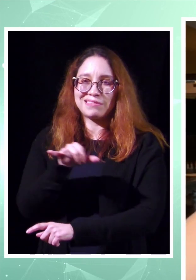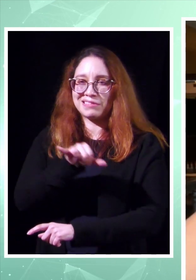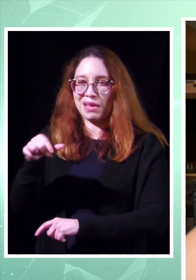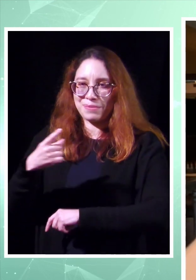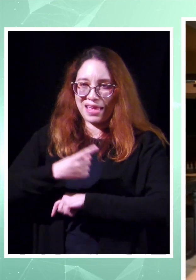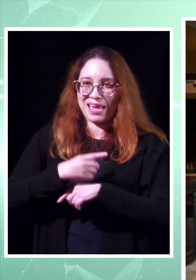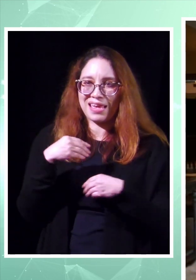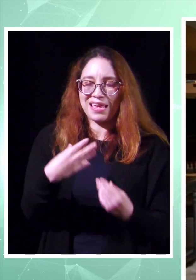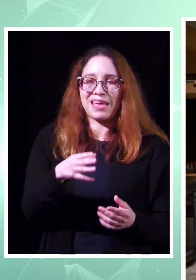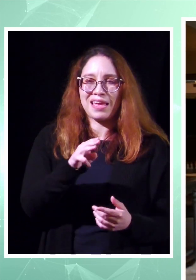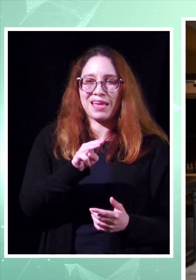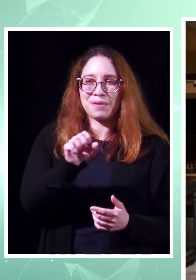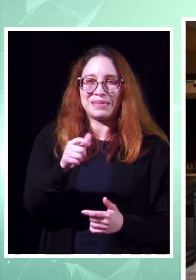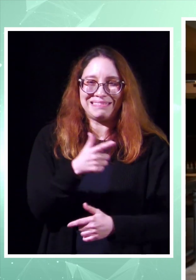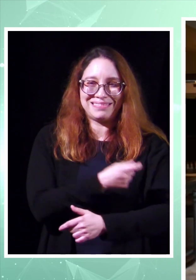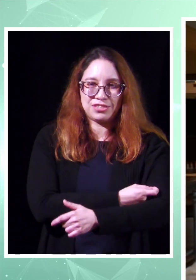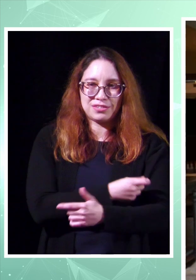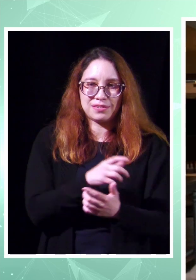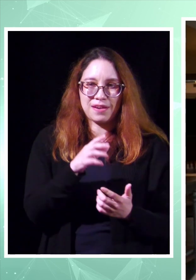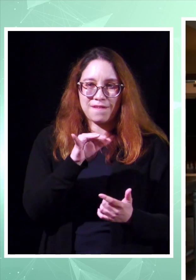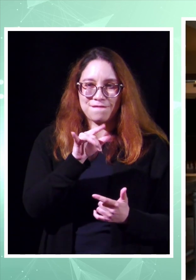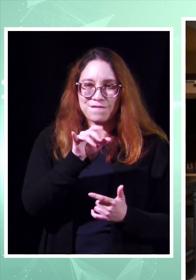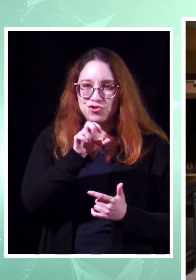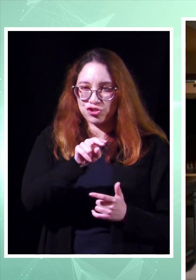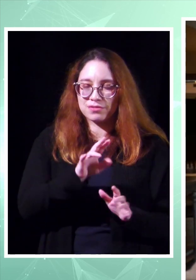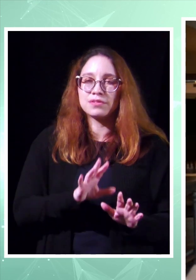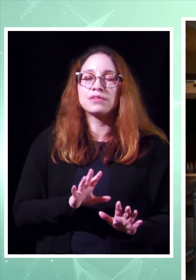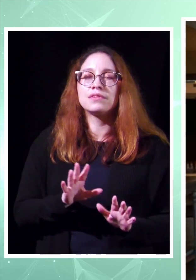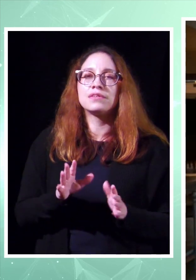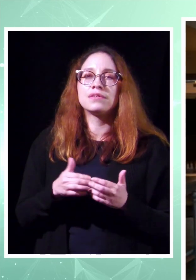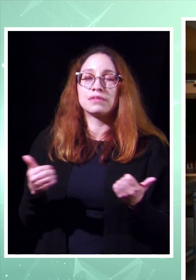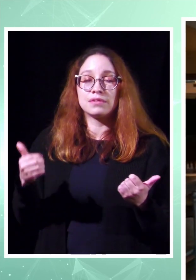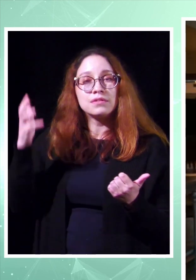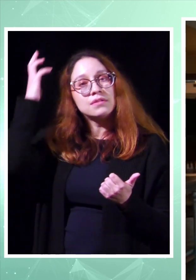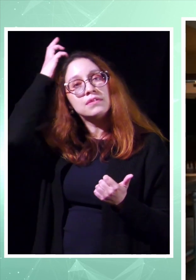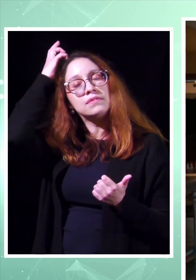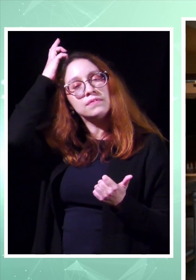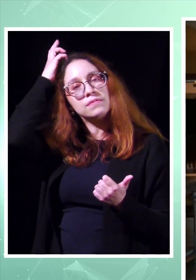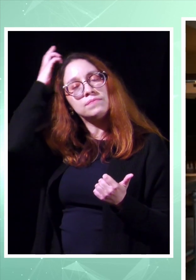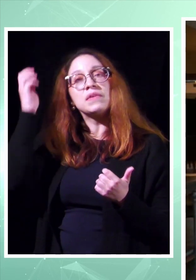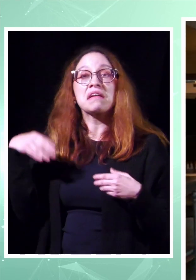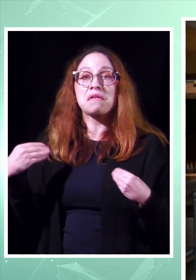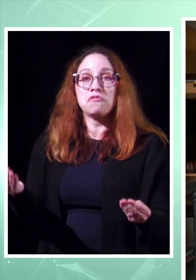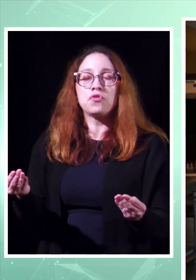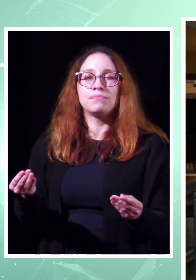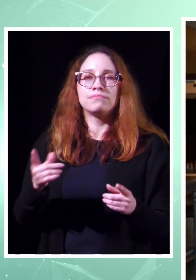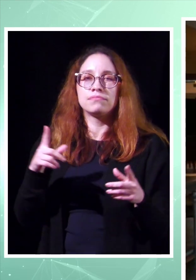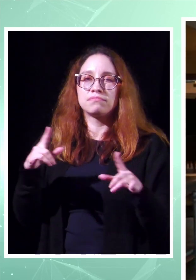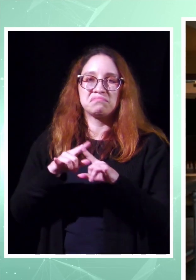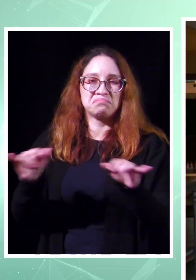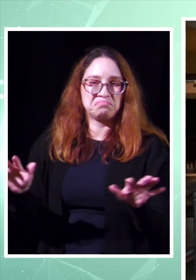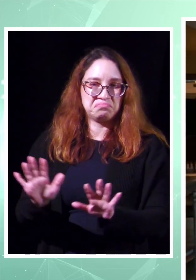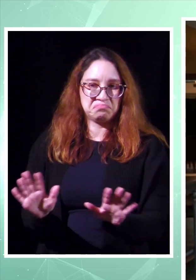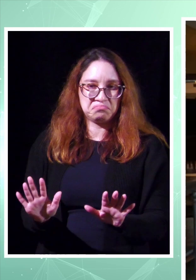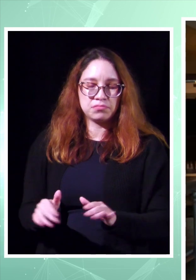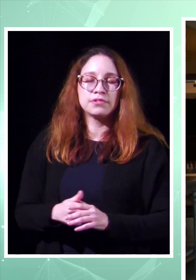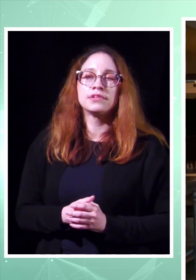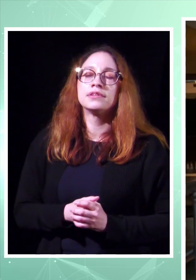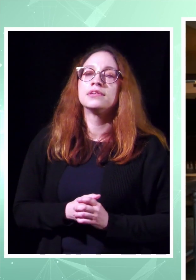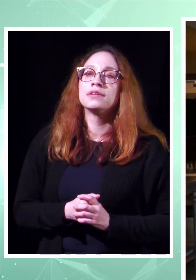I give an MS infusion. And so I can give a patient both. I just don't give both on the same